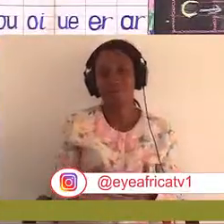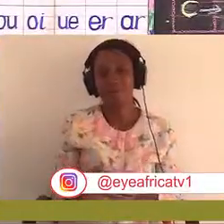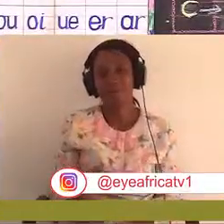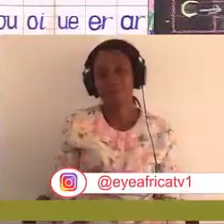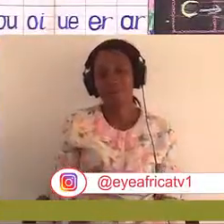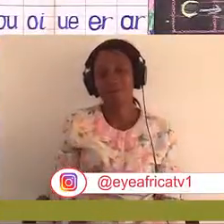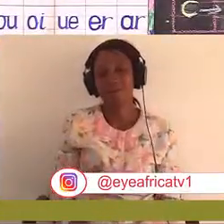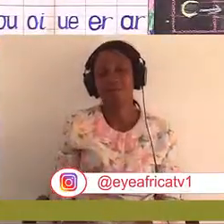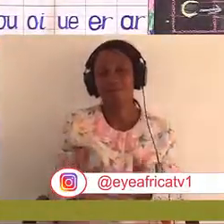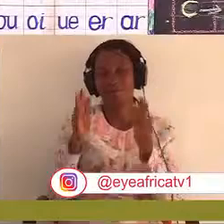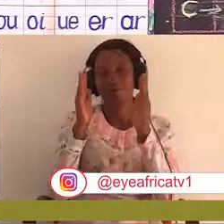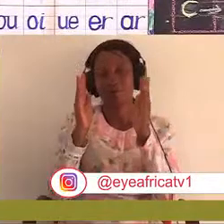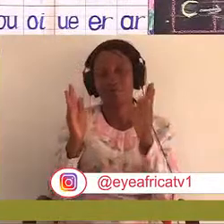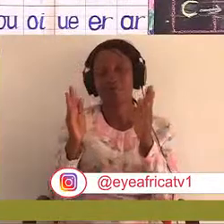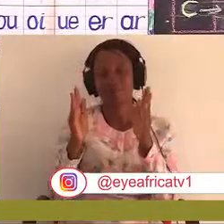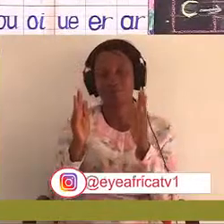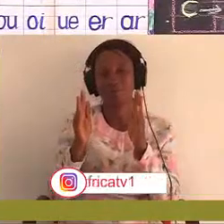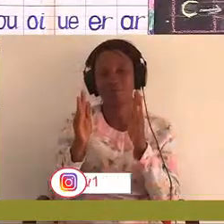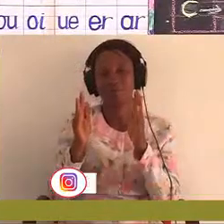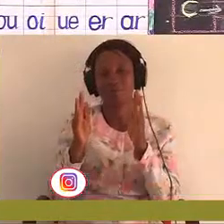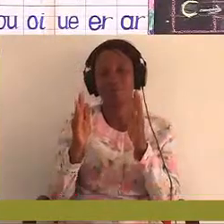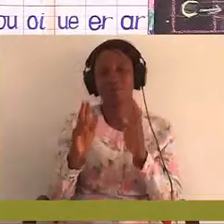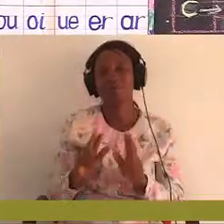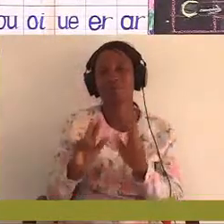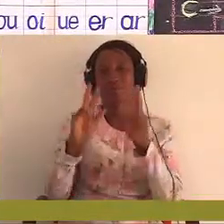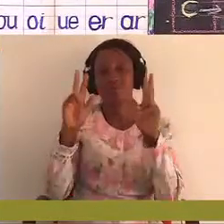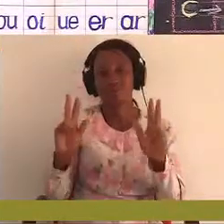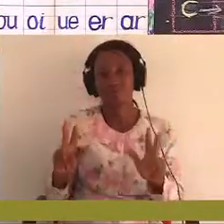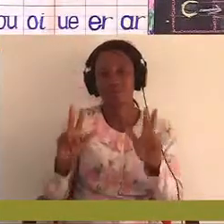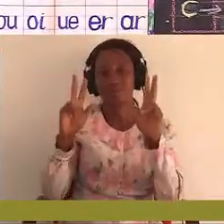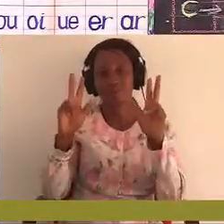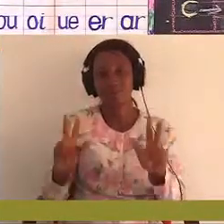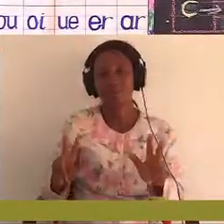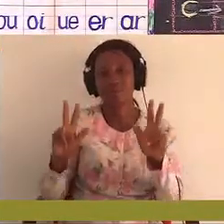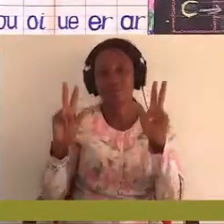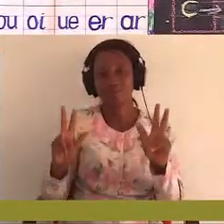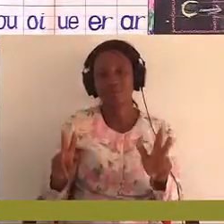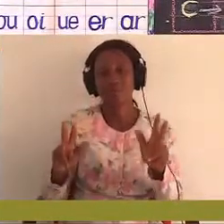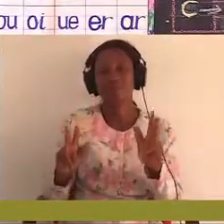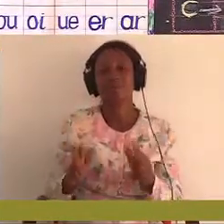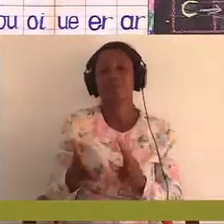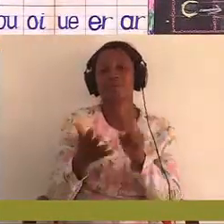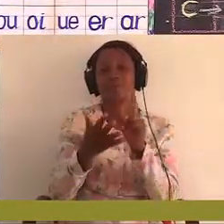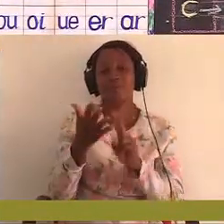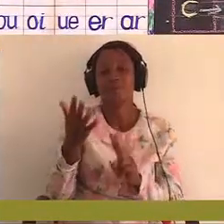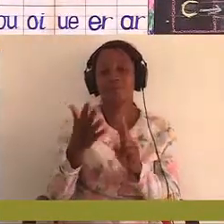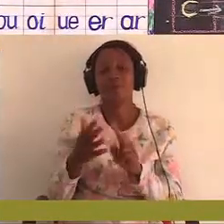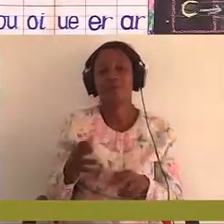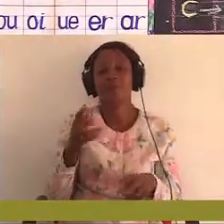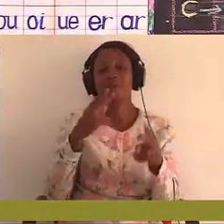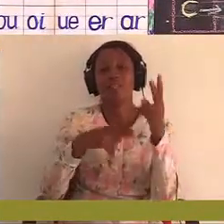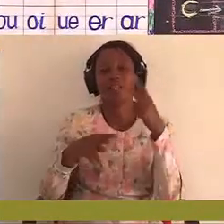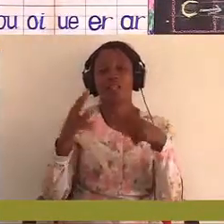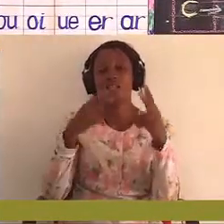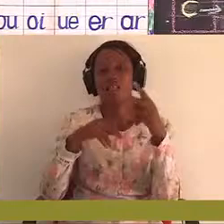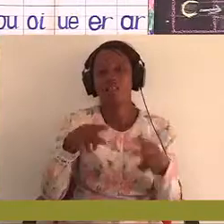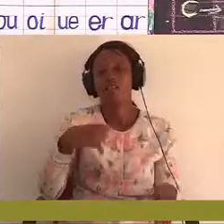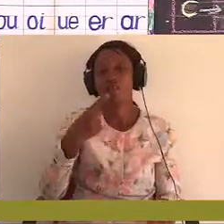listen while I read the story for you.